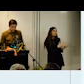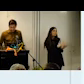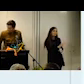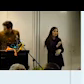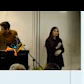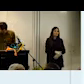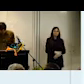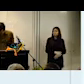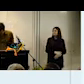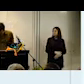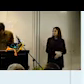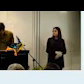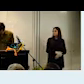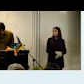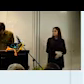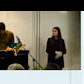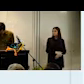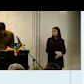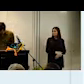playing. It is playing?